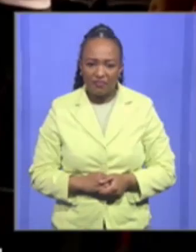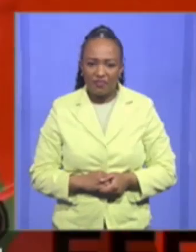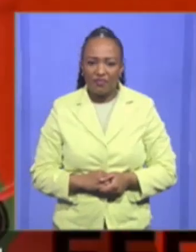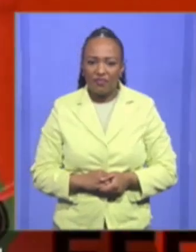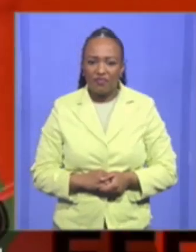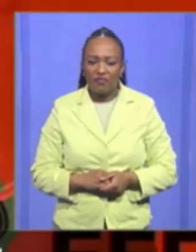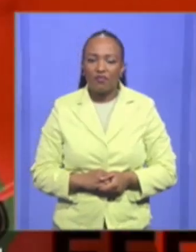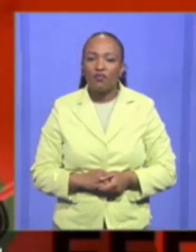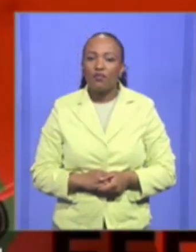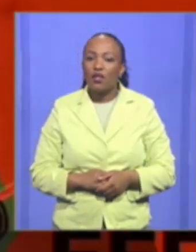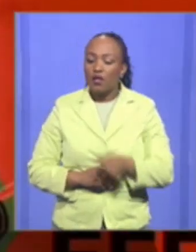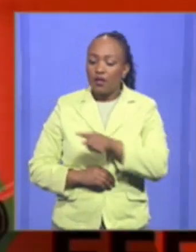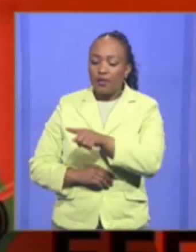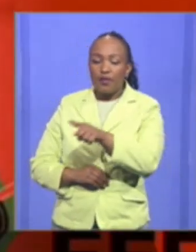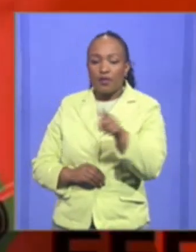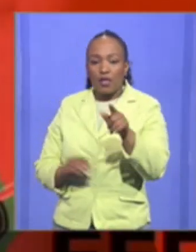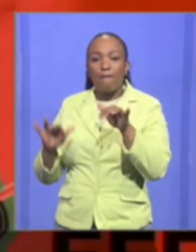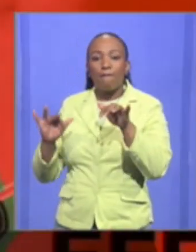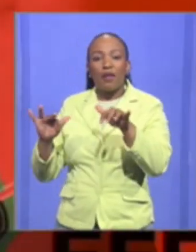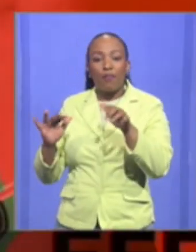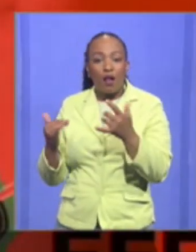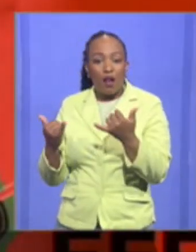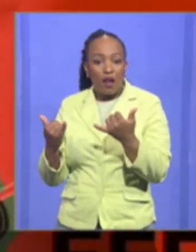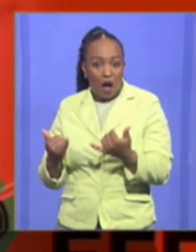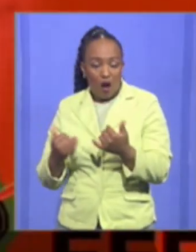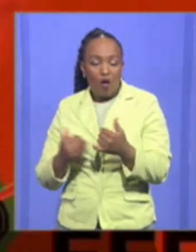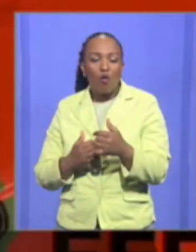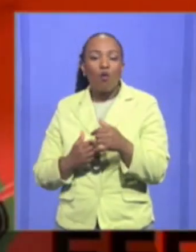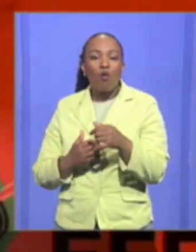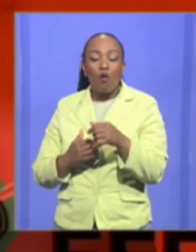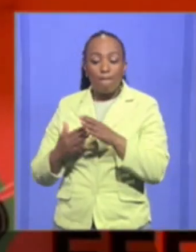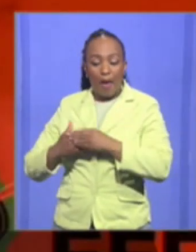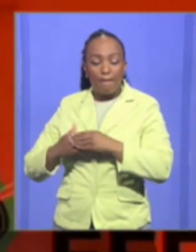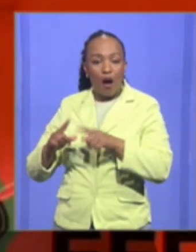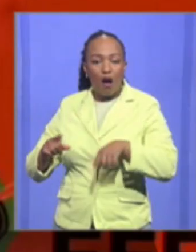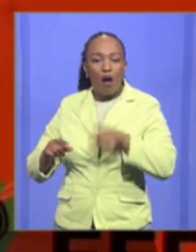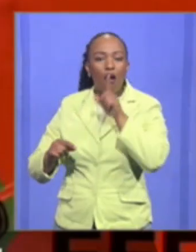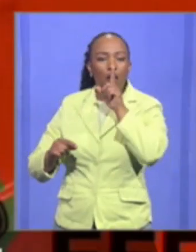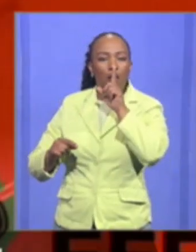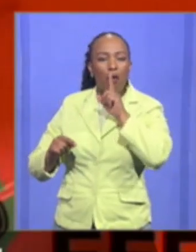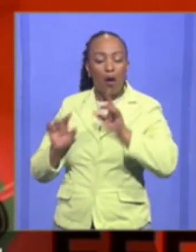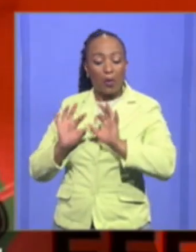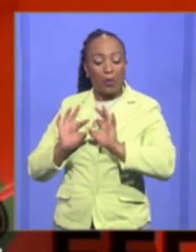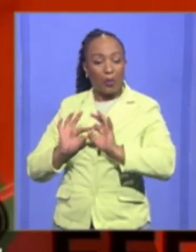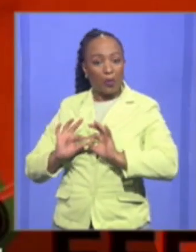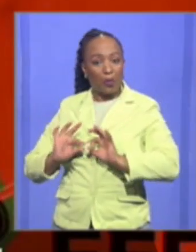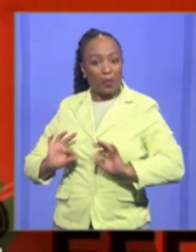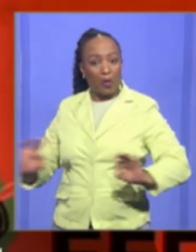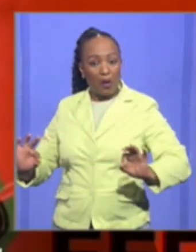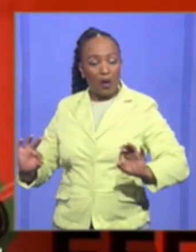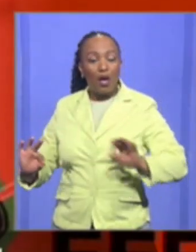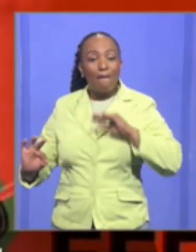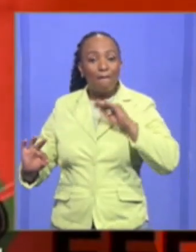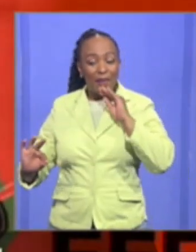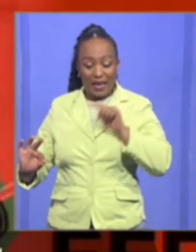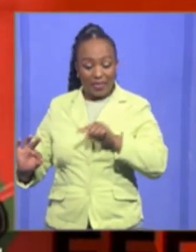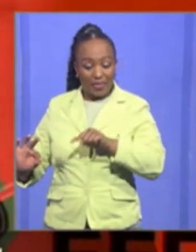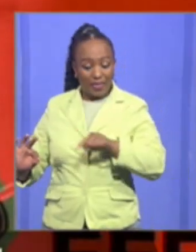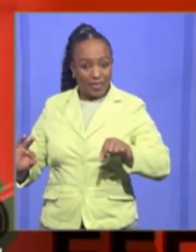be silent during the attack of the EFF, we must know them for being the silent enemies of